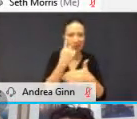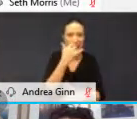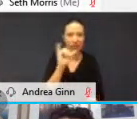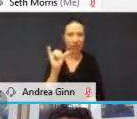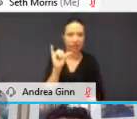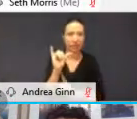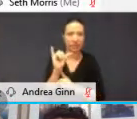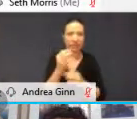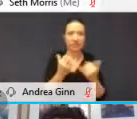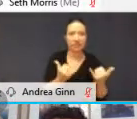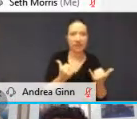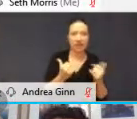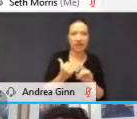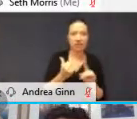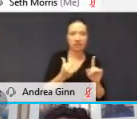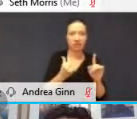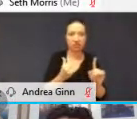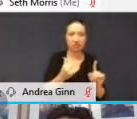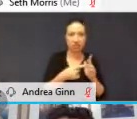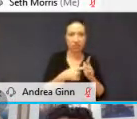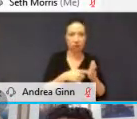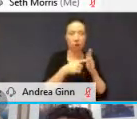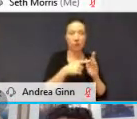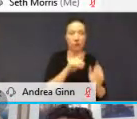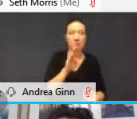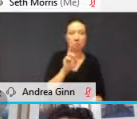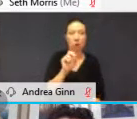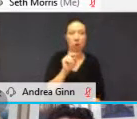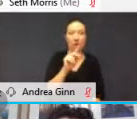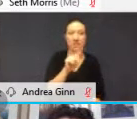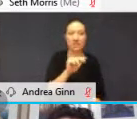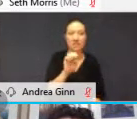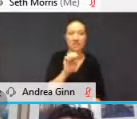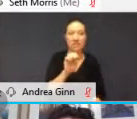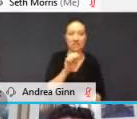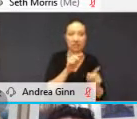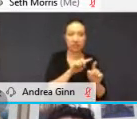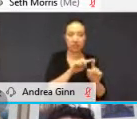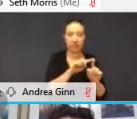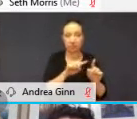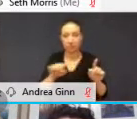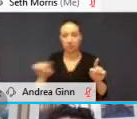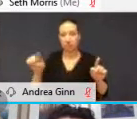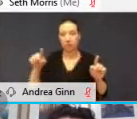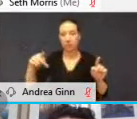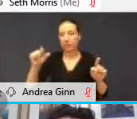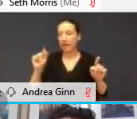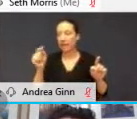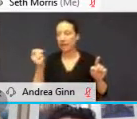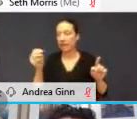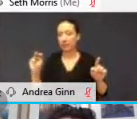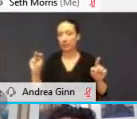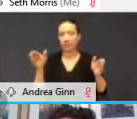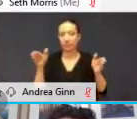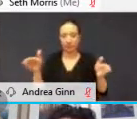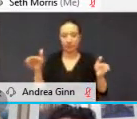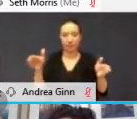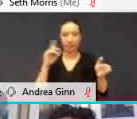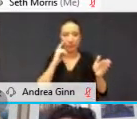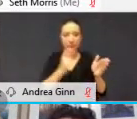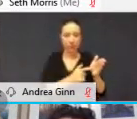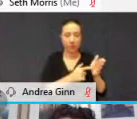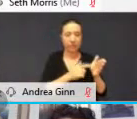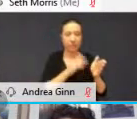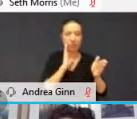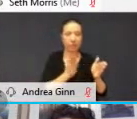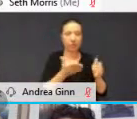from bronze to platinum, you see that the plan ends up covering more for